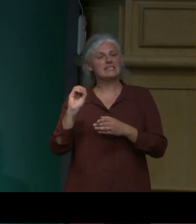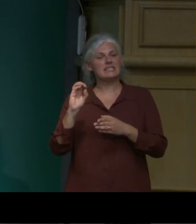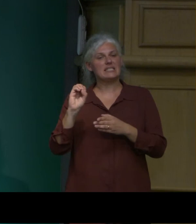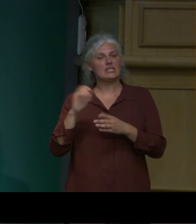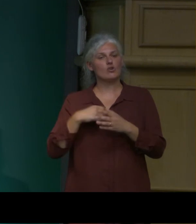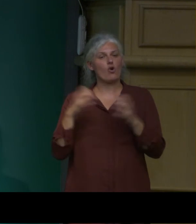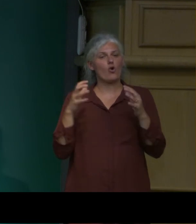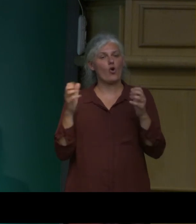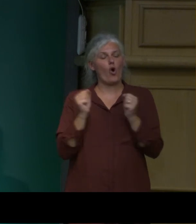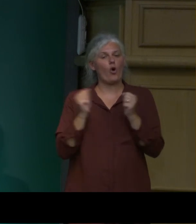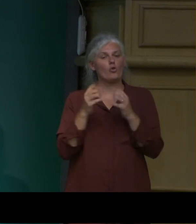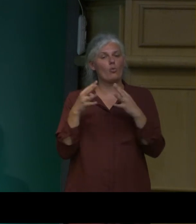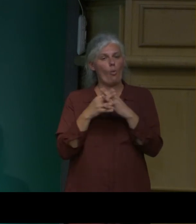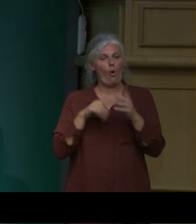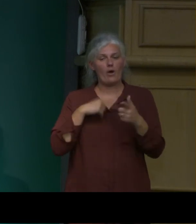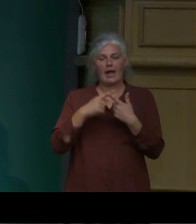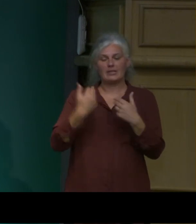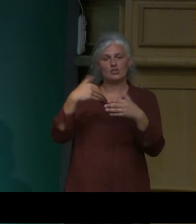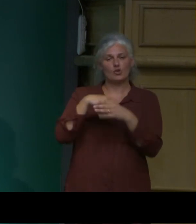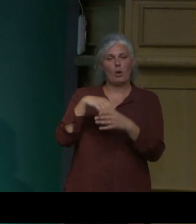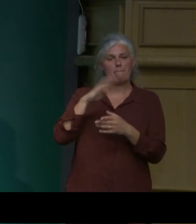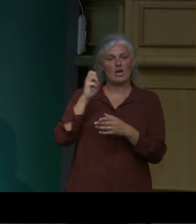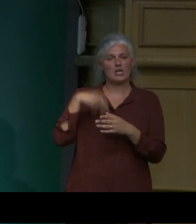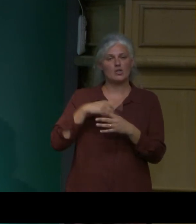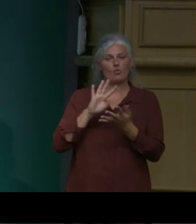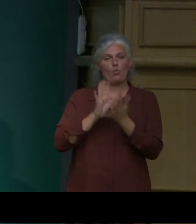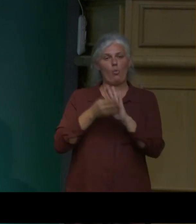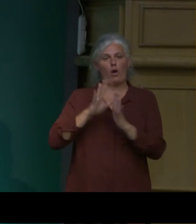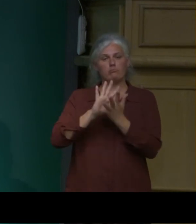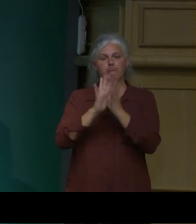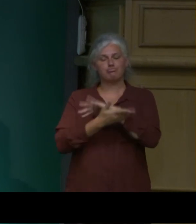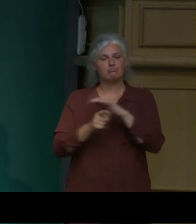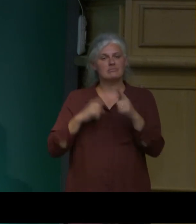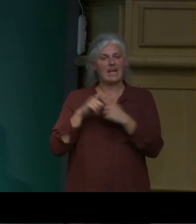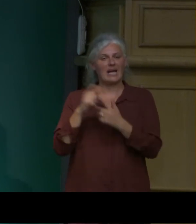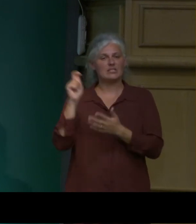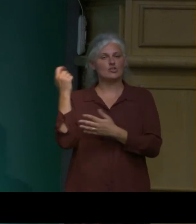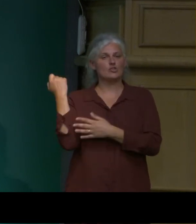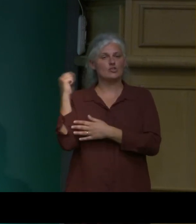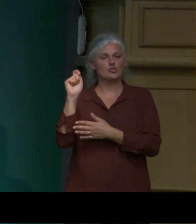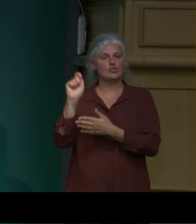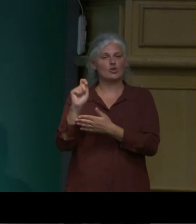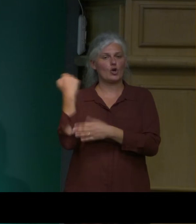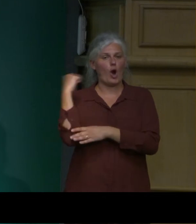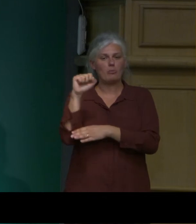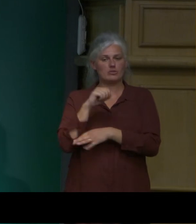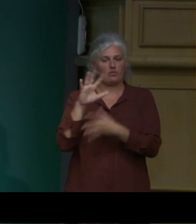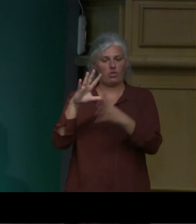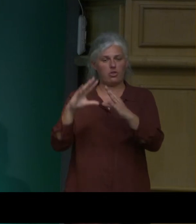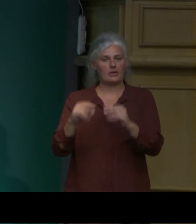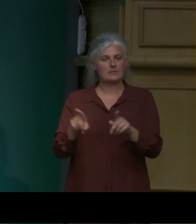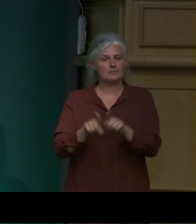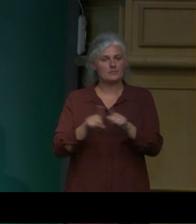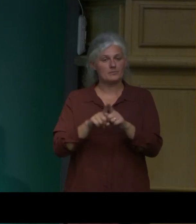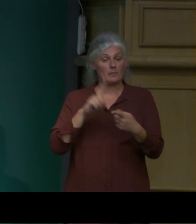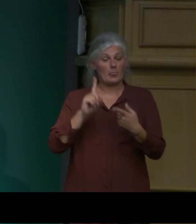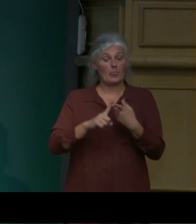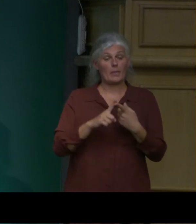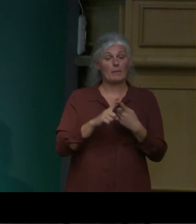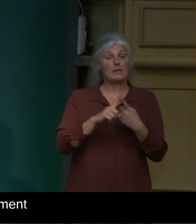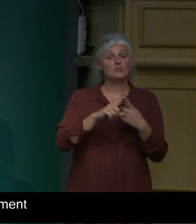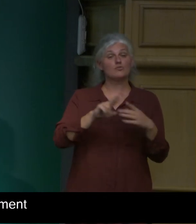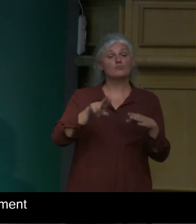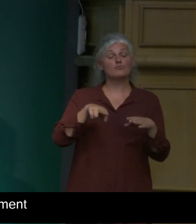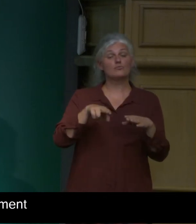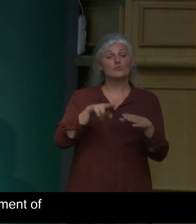and rejoiced when the Berlin Wall fell and communism was defeated in Europe enlargement of the European Union was